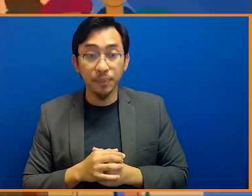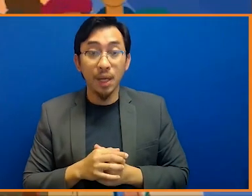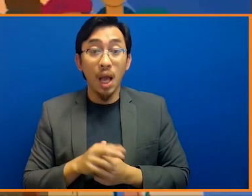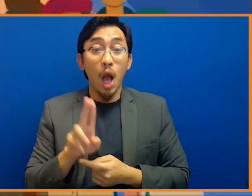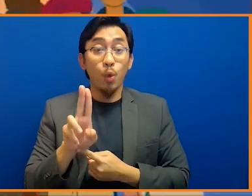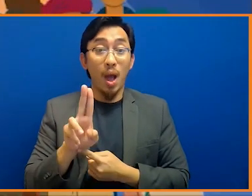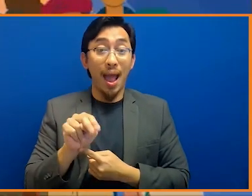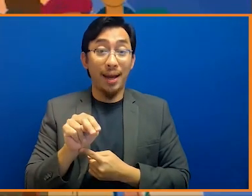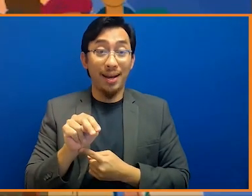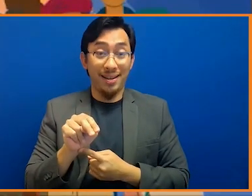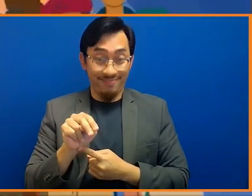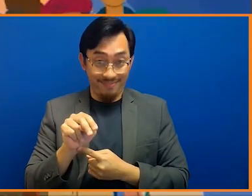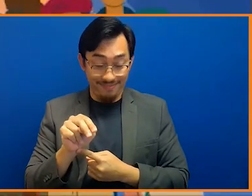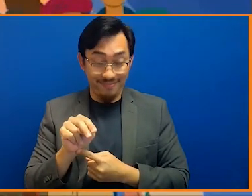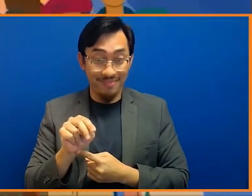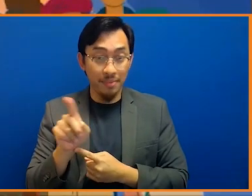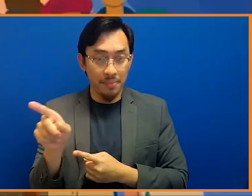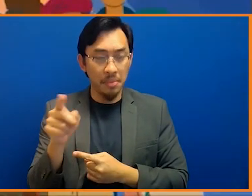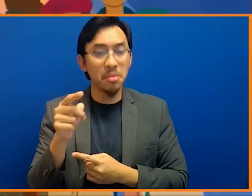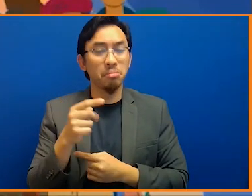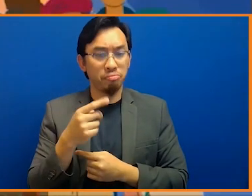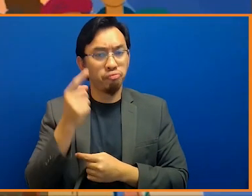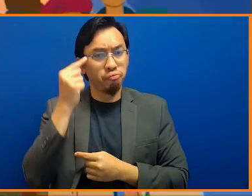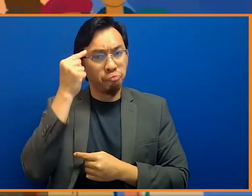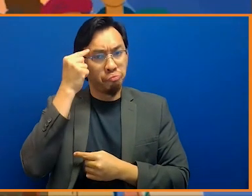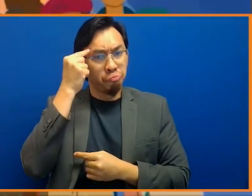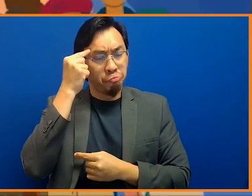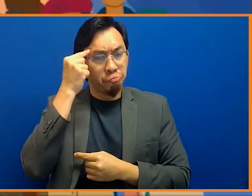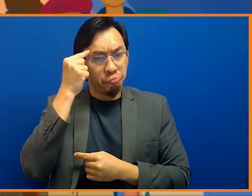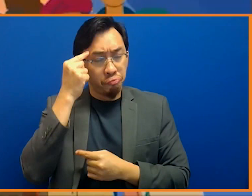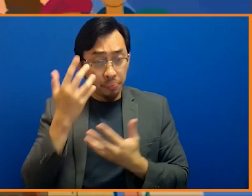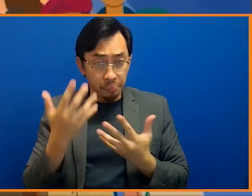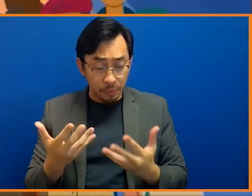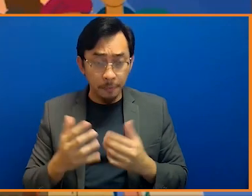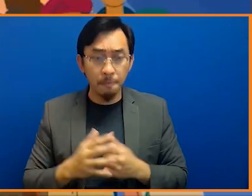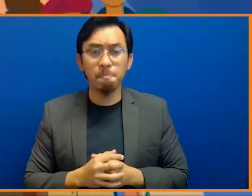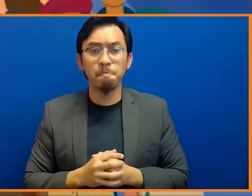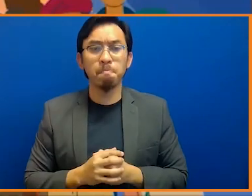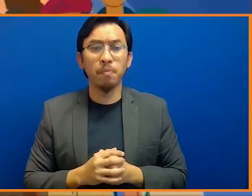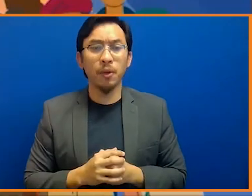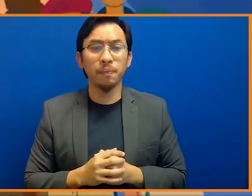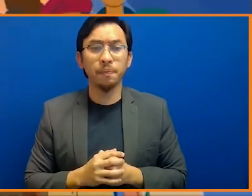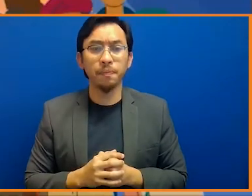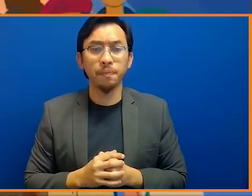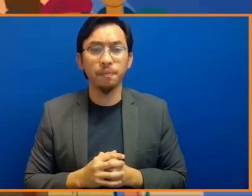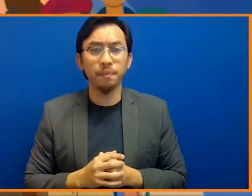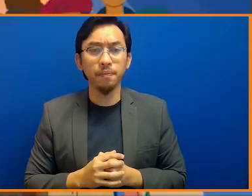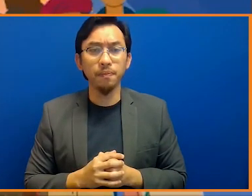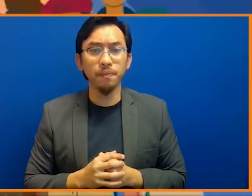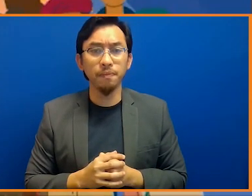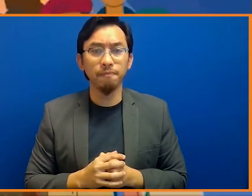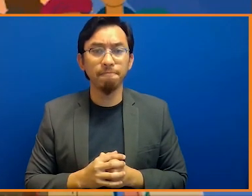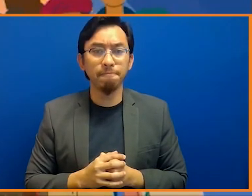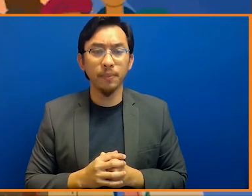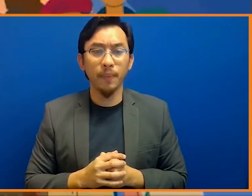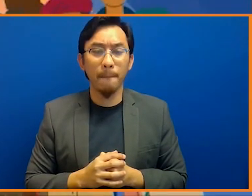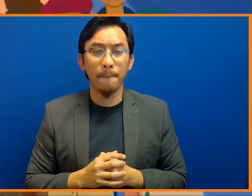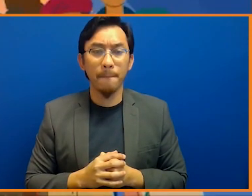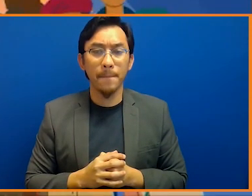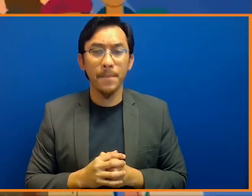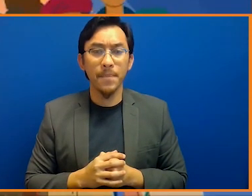Okay, United Nations General Assembly realized that